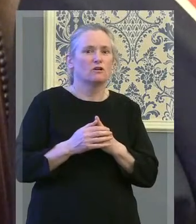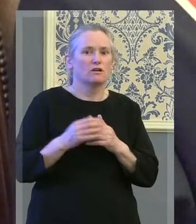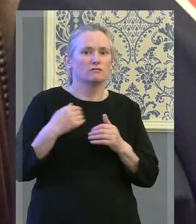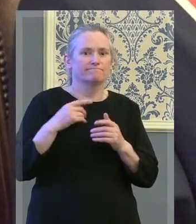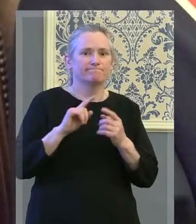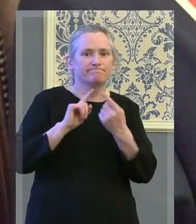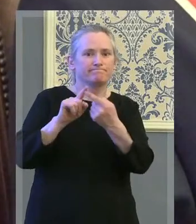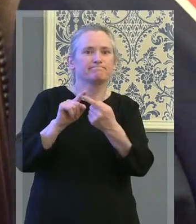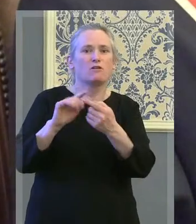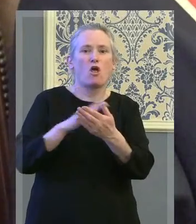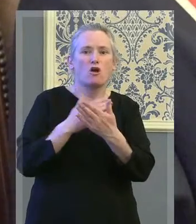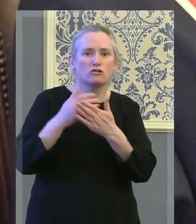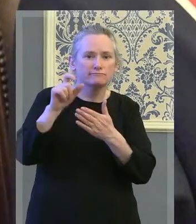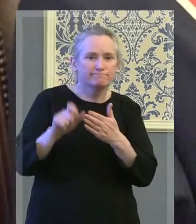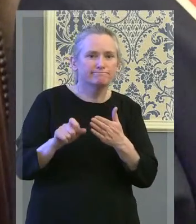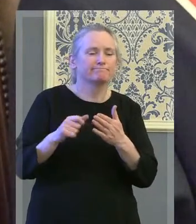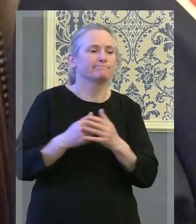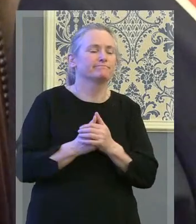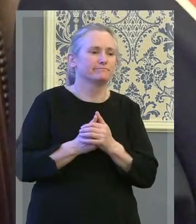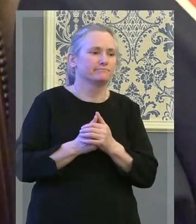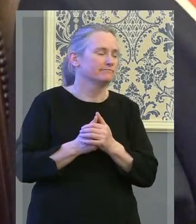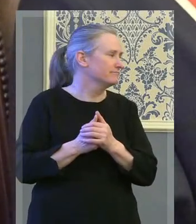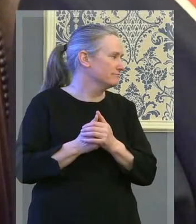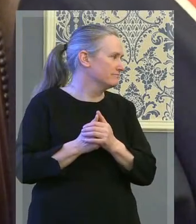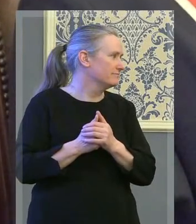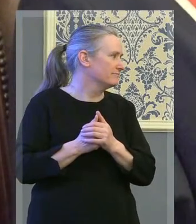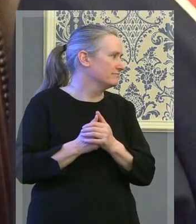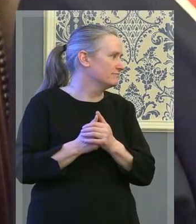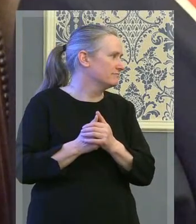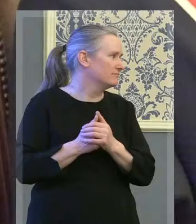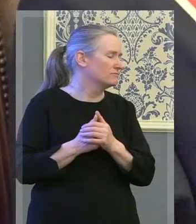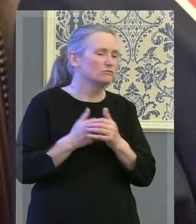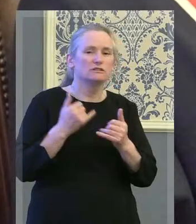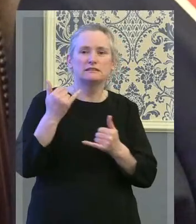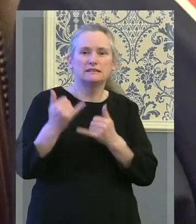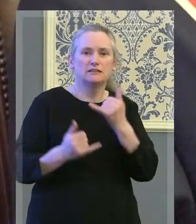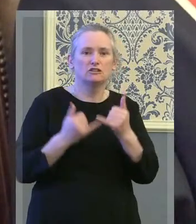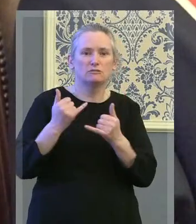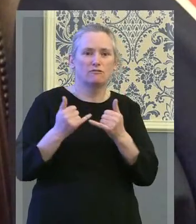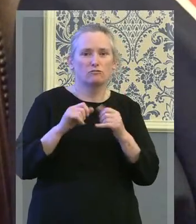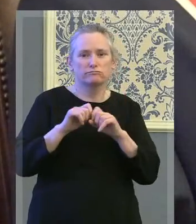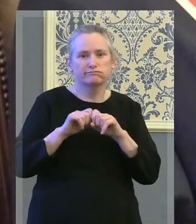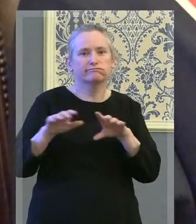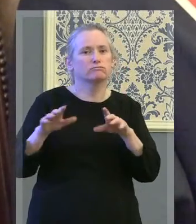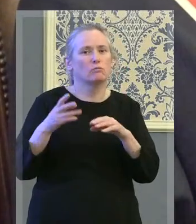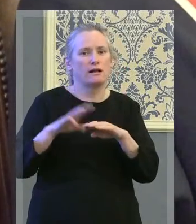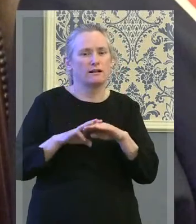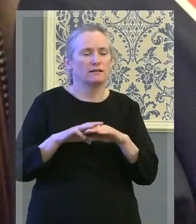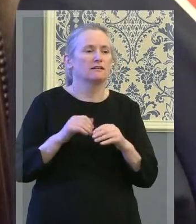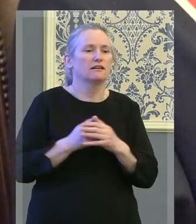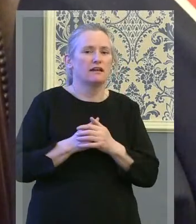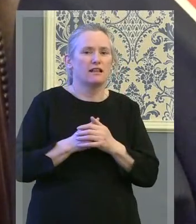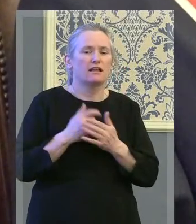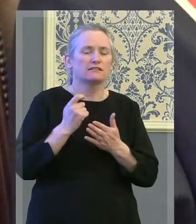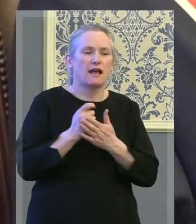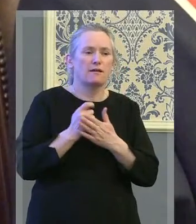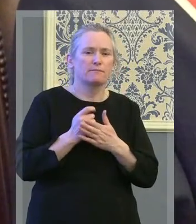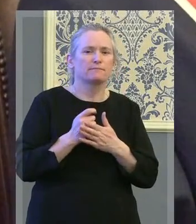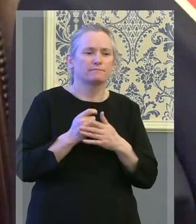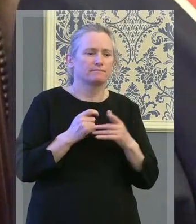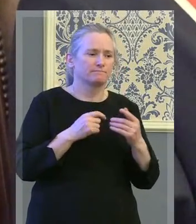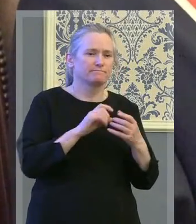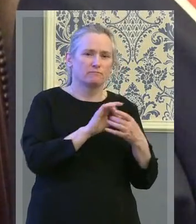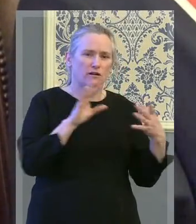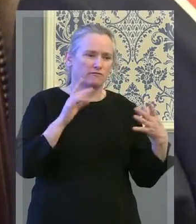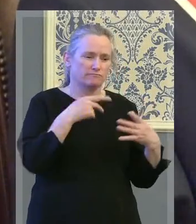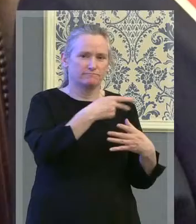lawyers. But it turned out to be years before it was resolved. It was very painful for everybody, including my own family, as